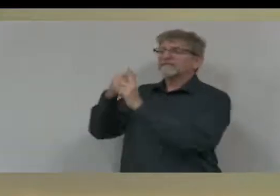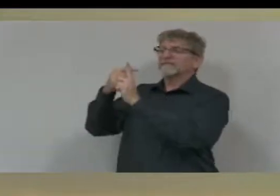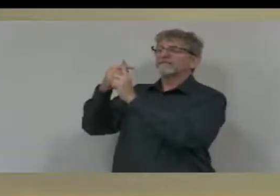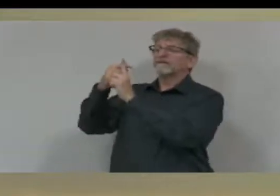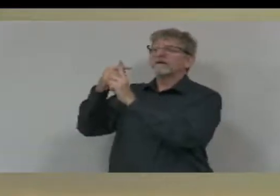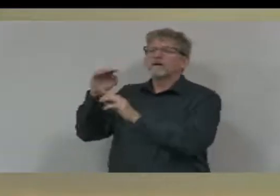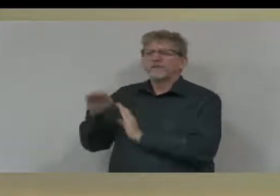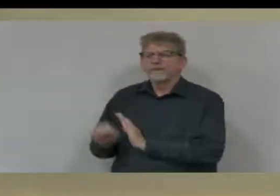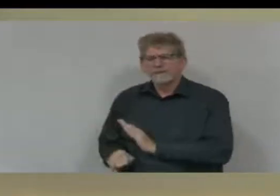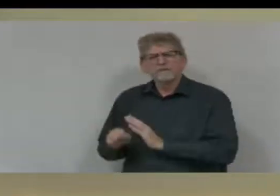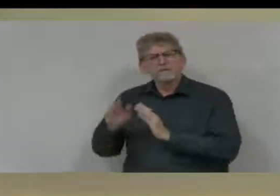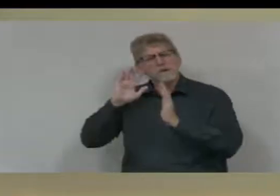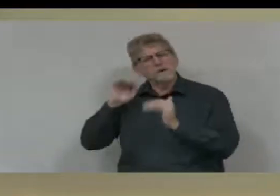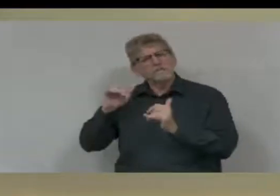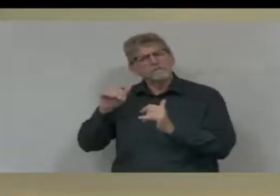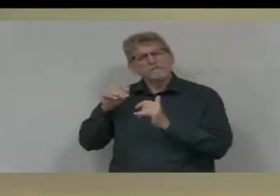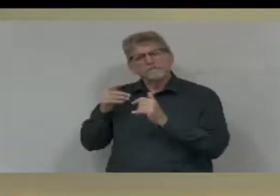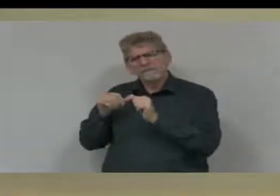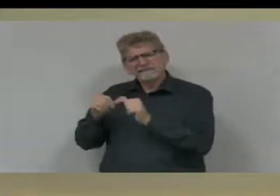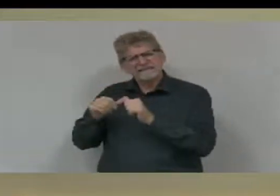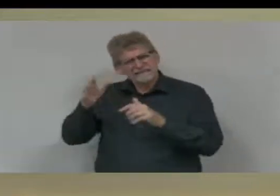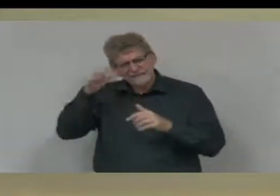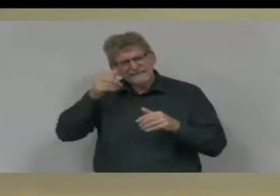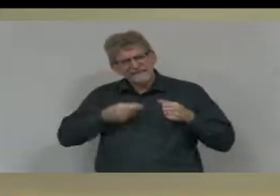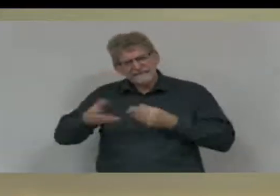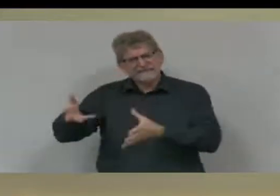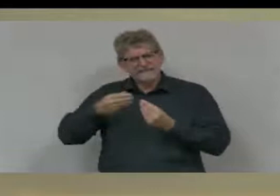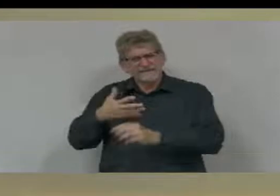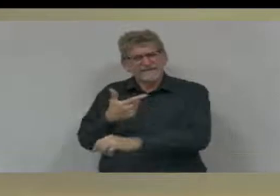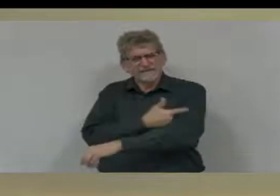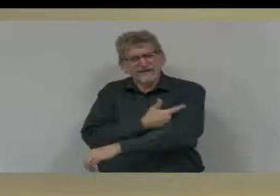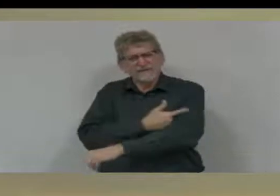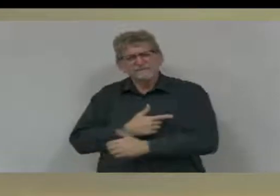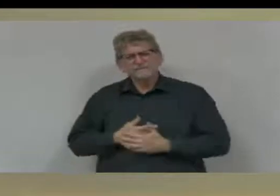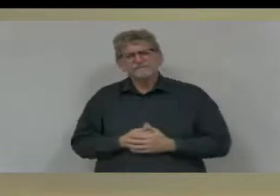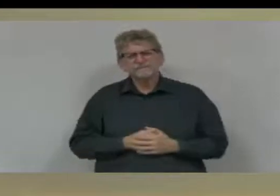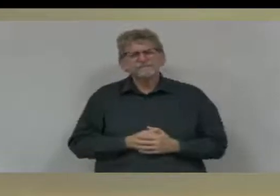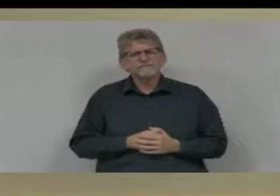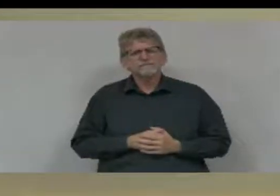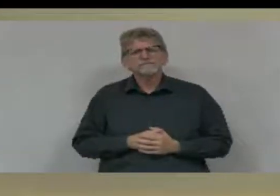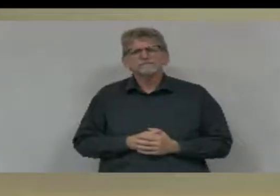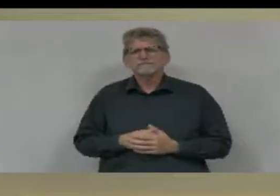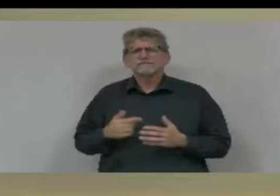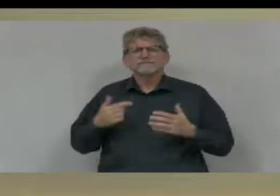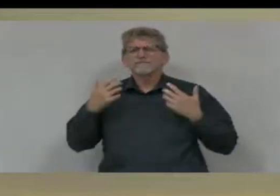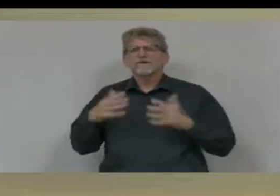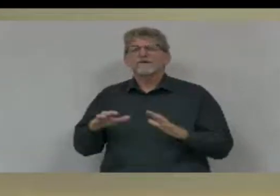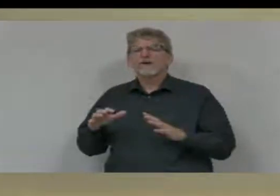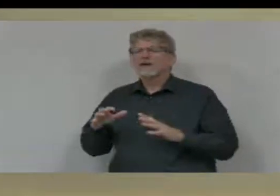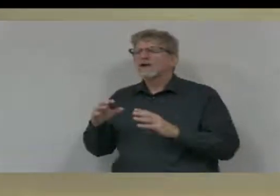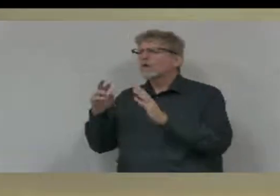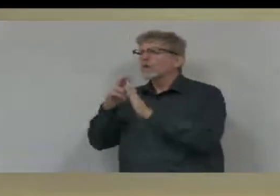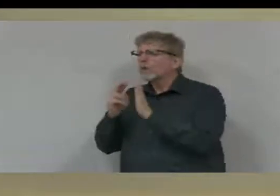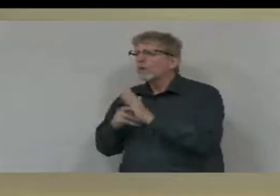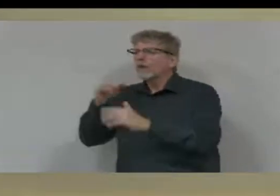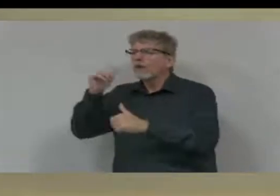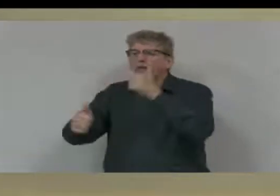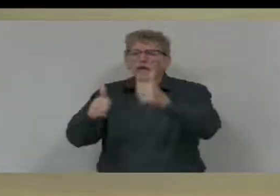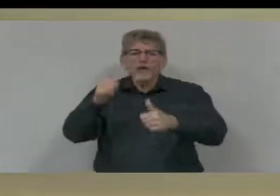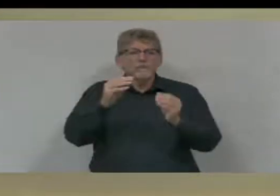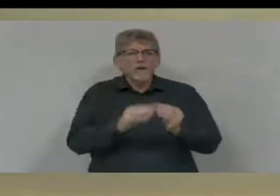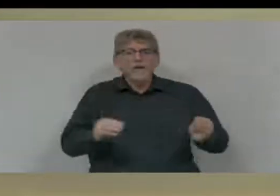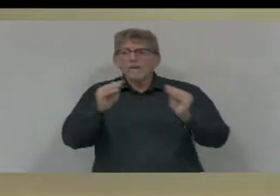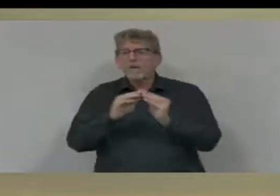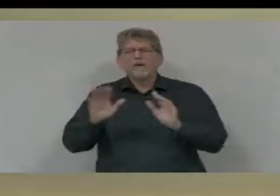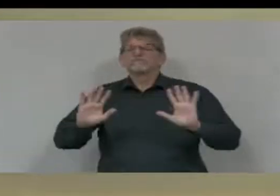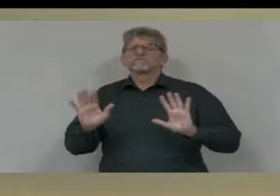direction and not necessitate other measures being taken. And this is,